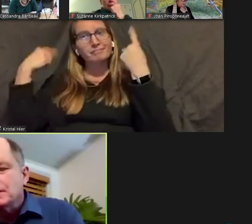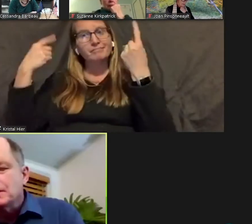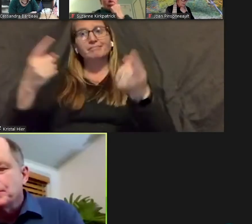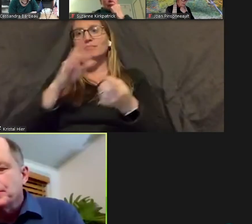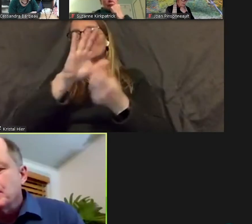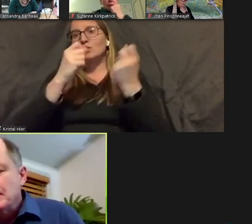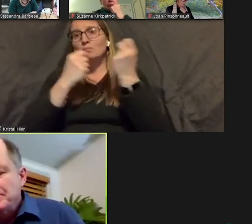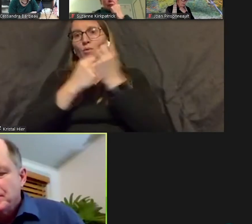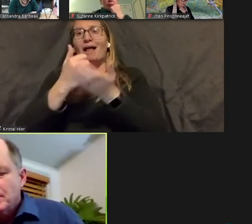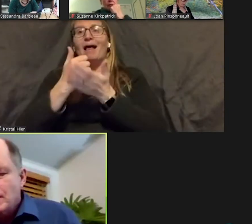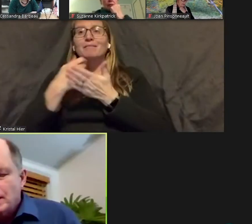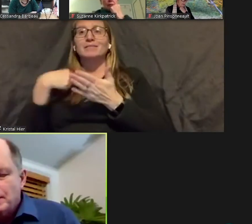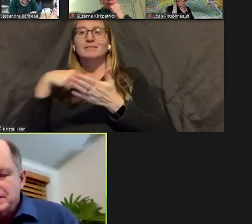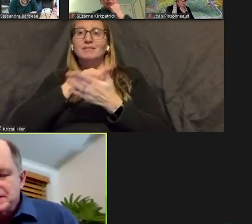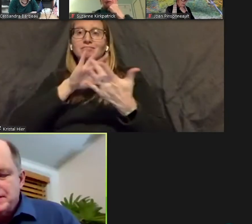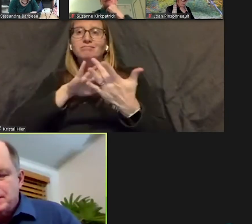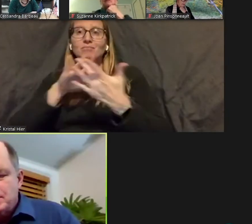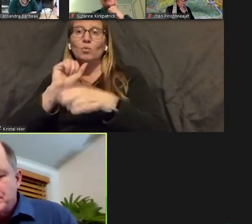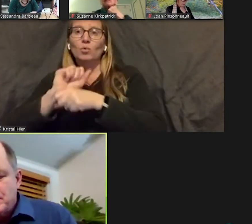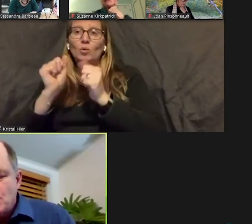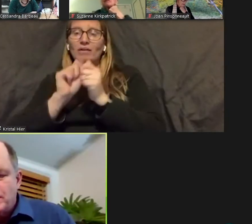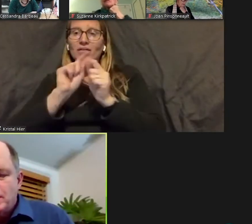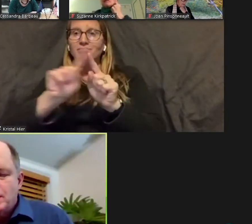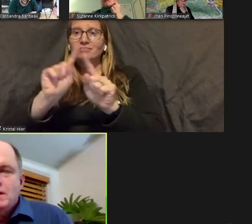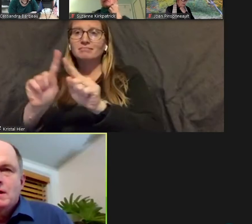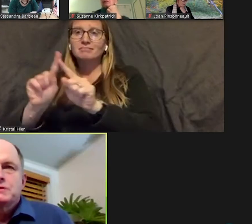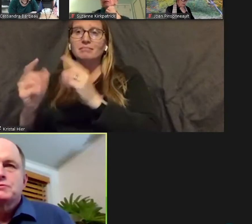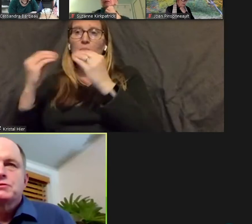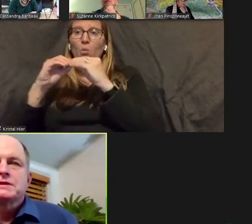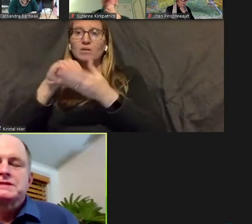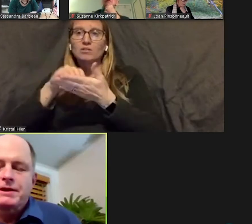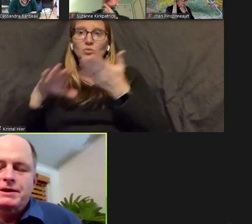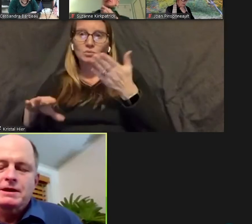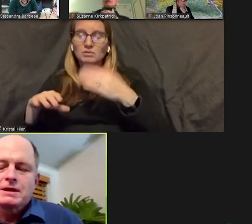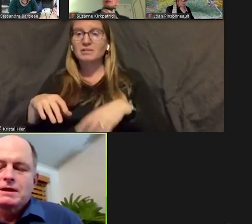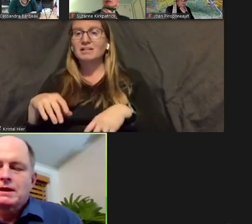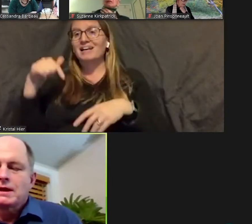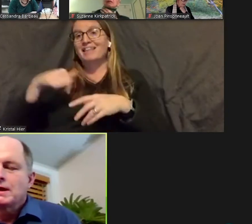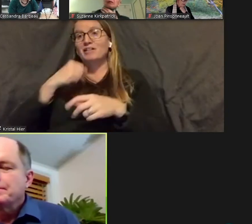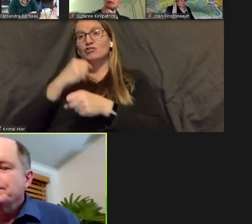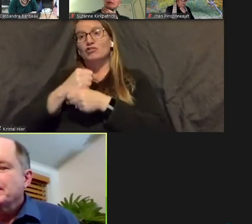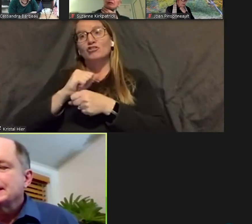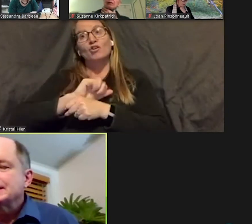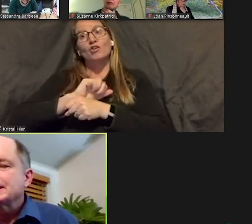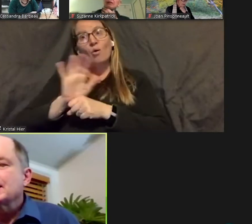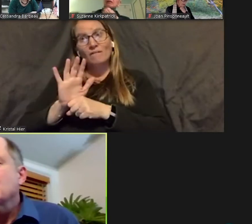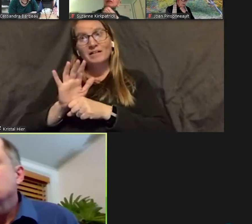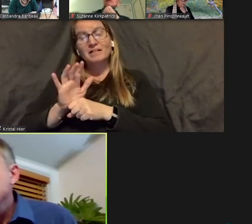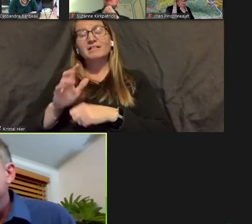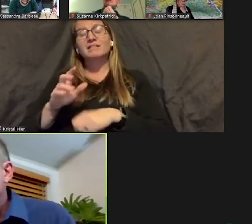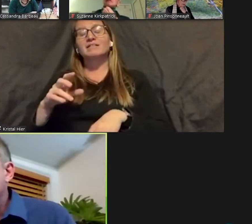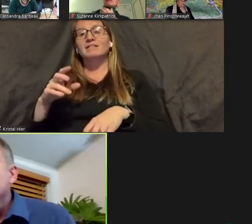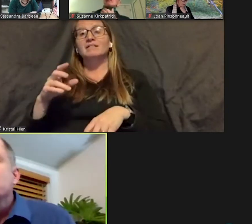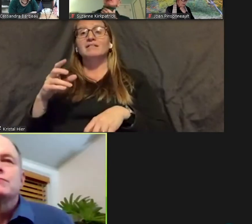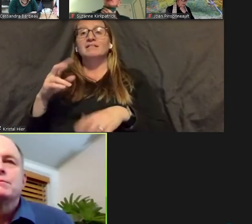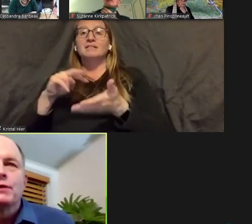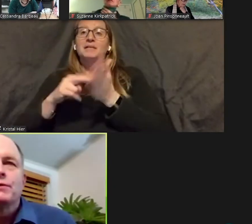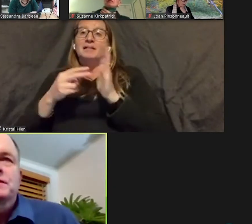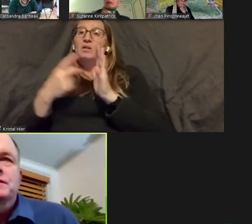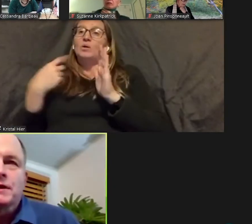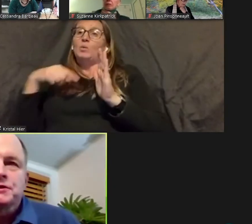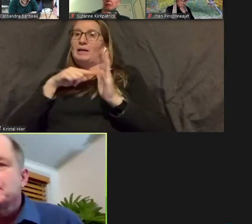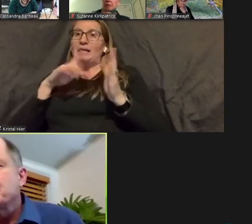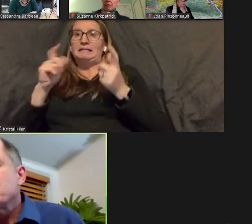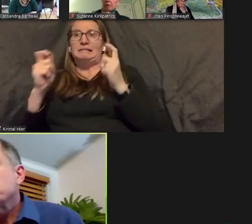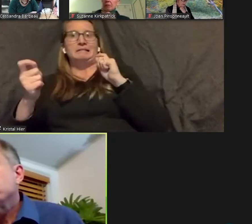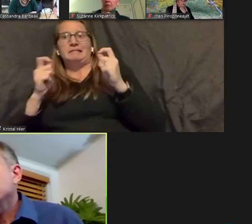more students in the community. This year with COVID, Tutorial Center has adapted well to